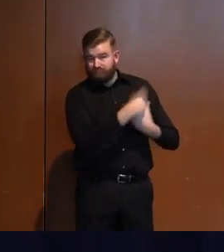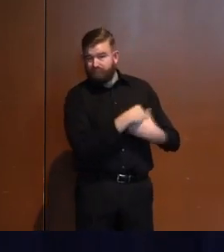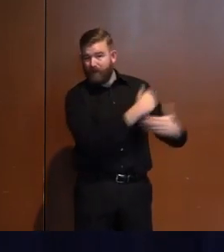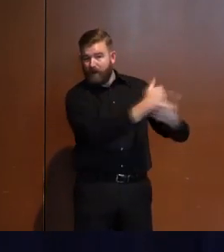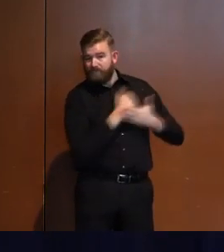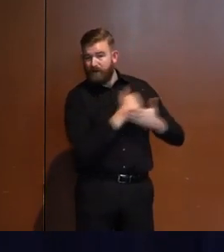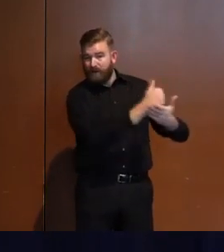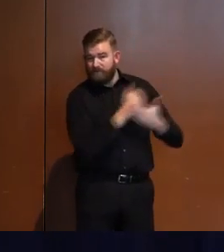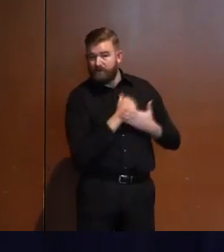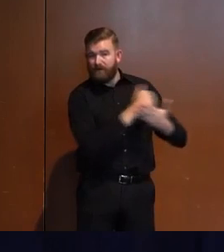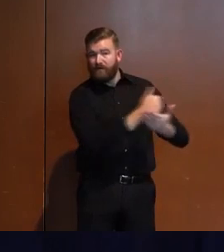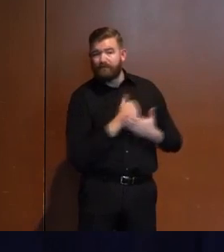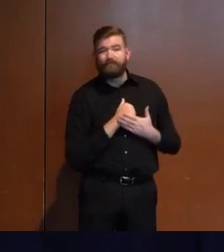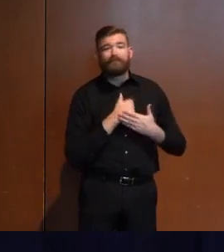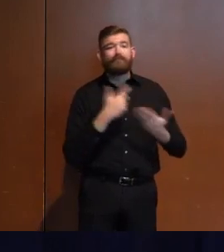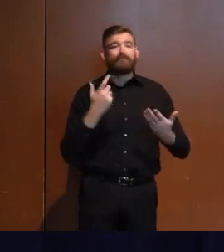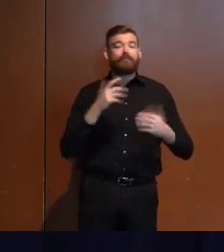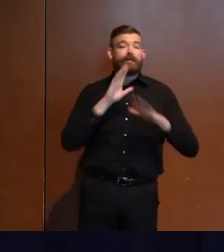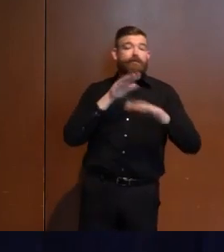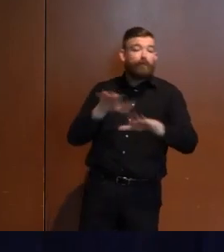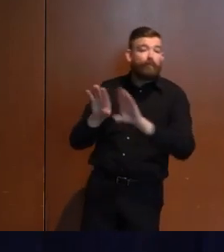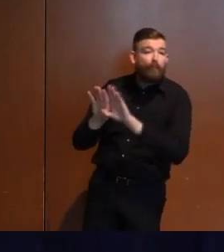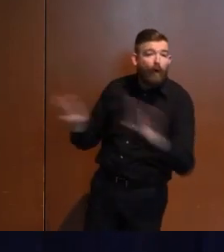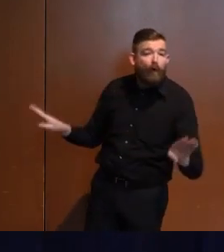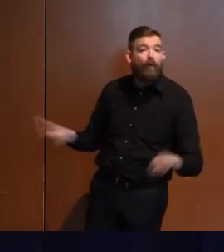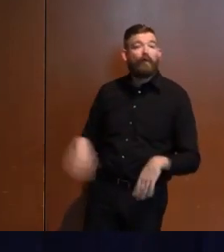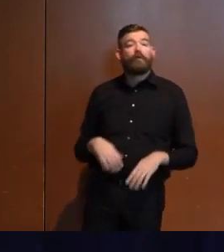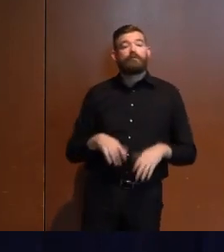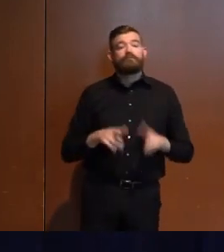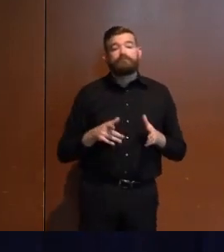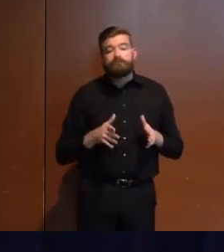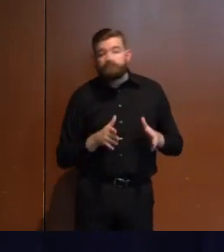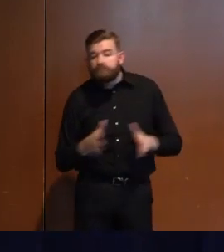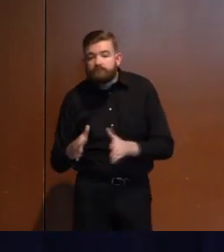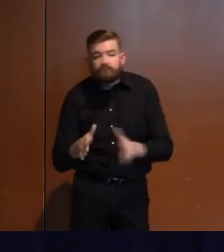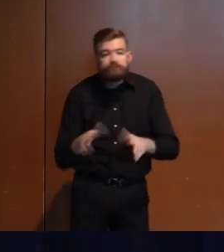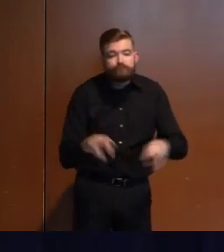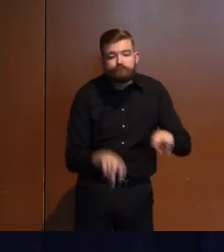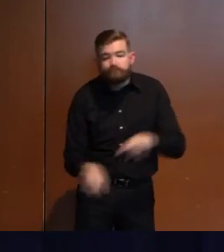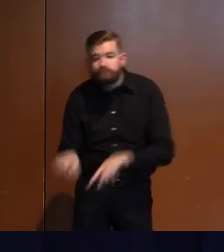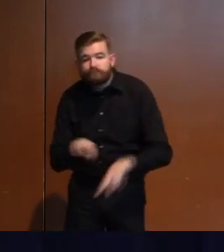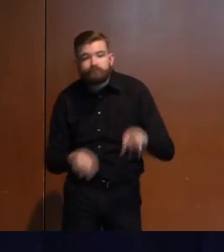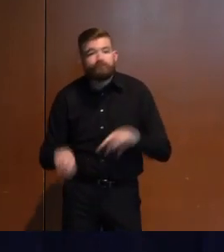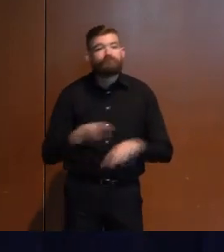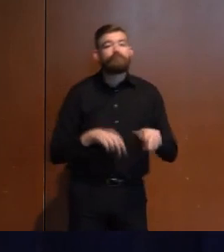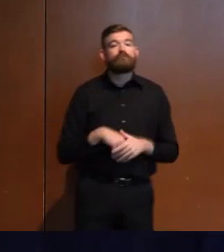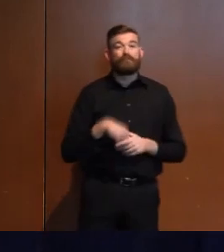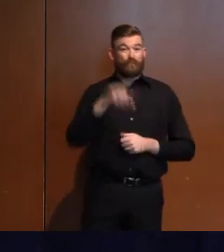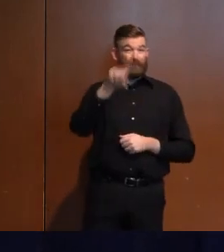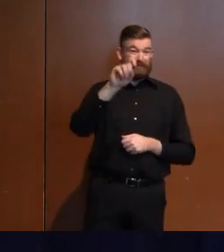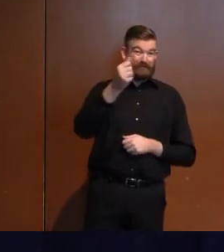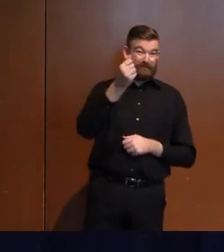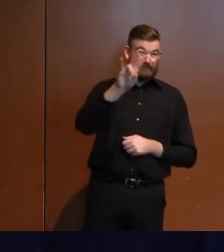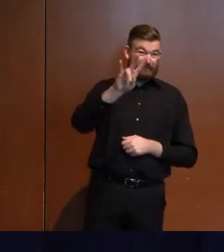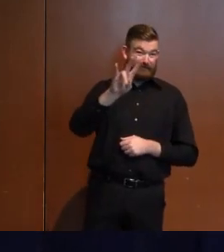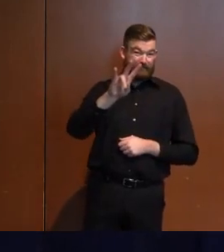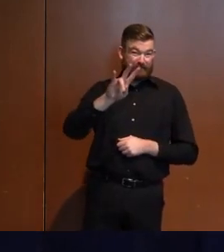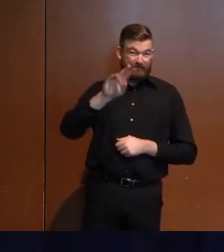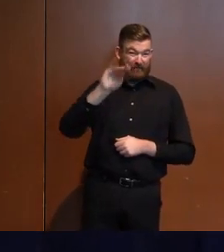seawalls, the channels that you maintain, the 117-mile coastline of intercoastal waterway for